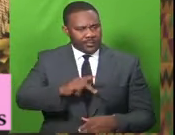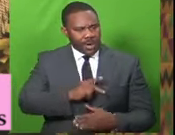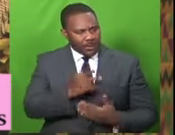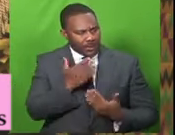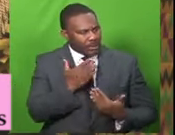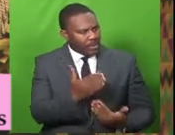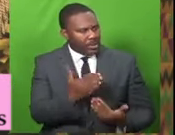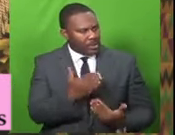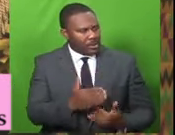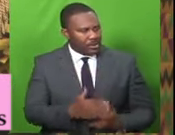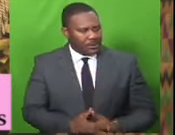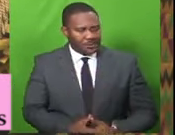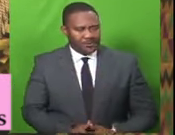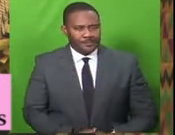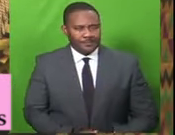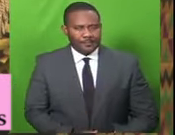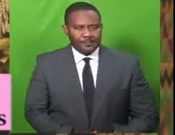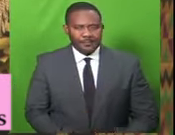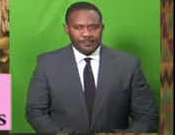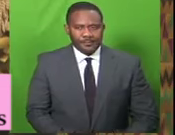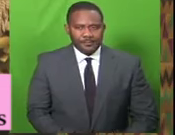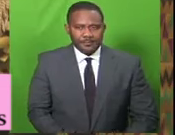House.